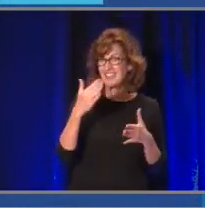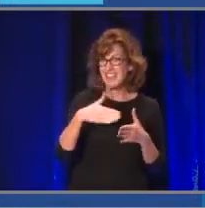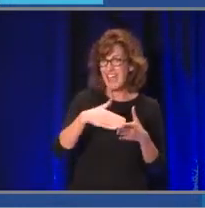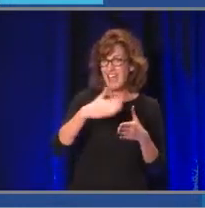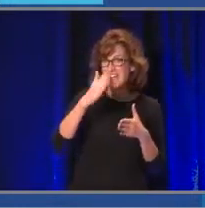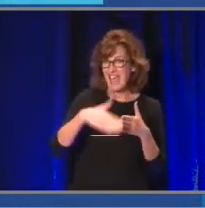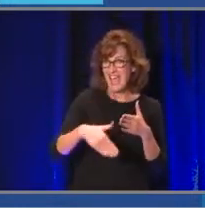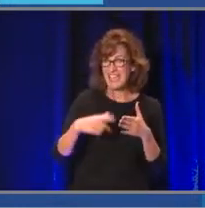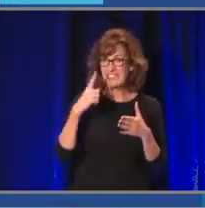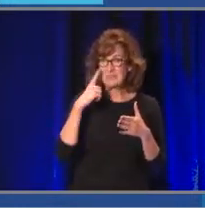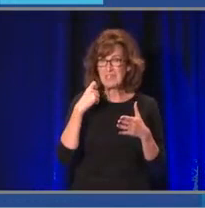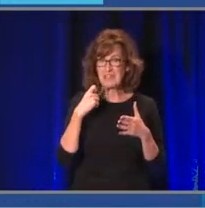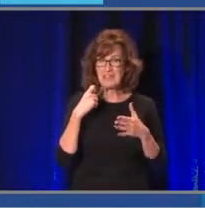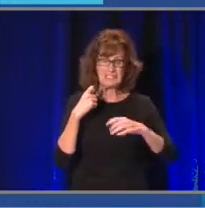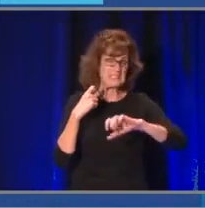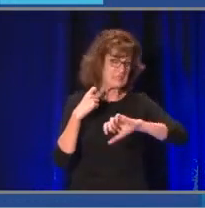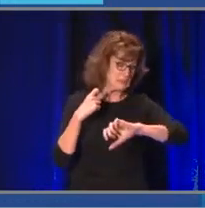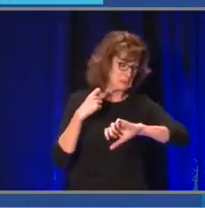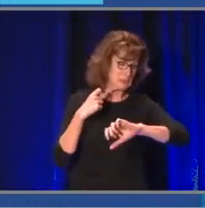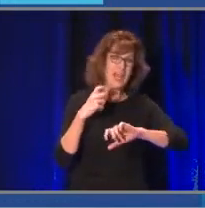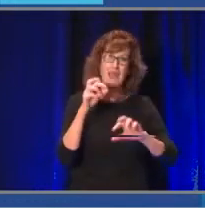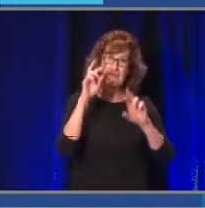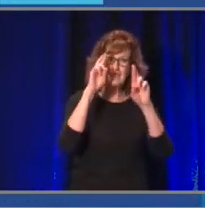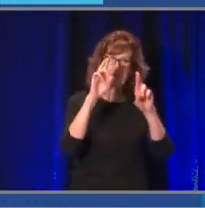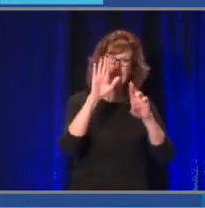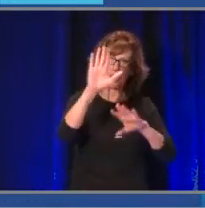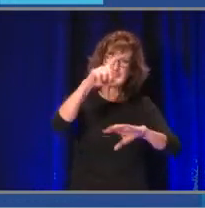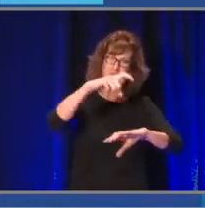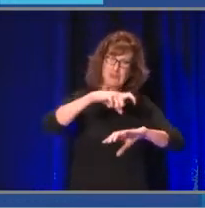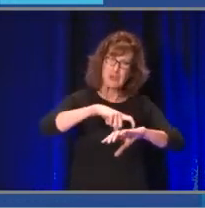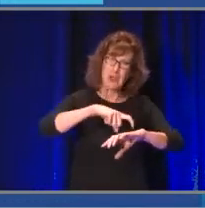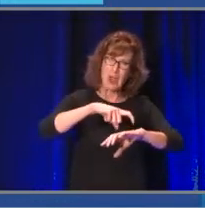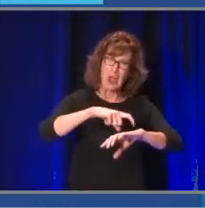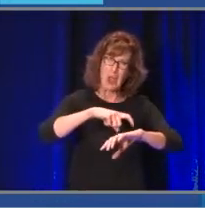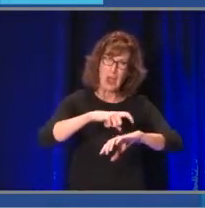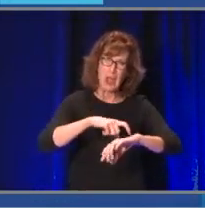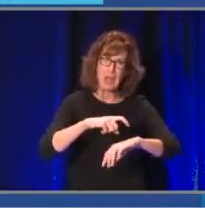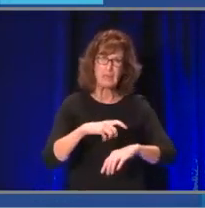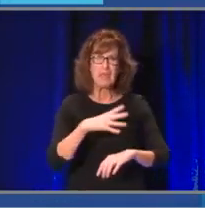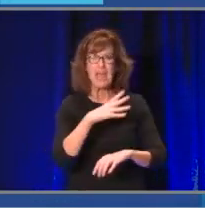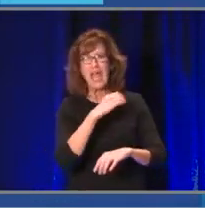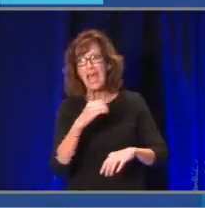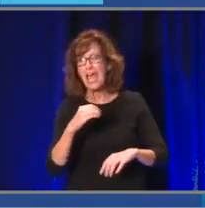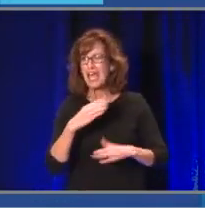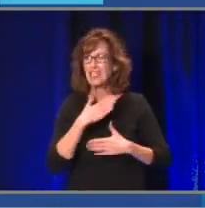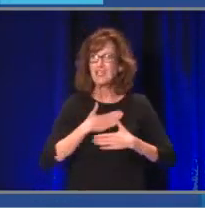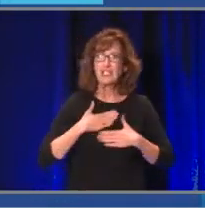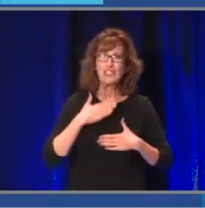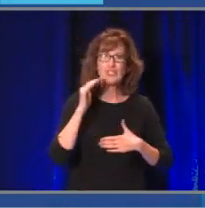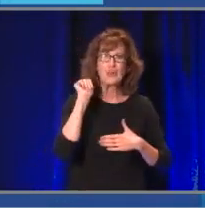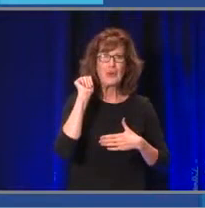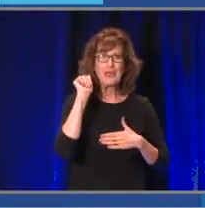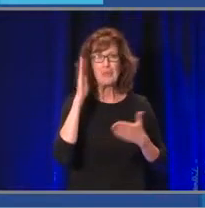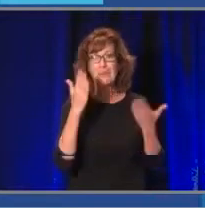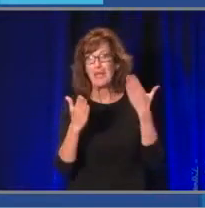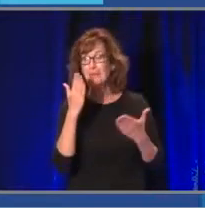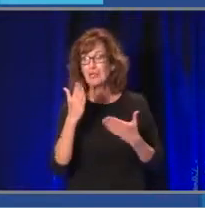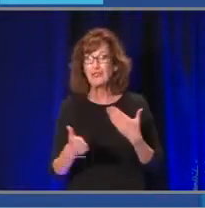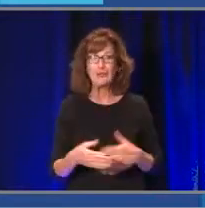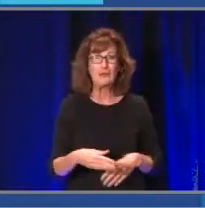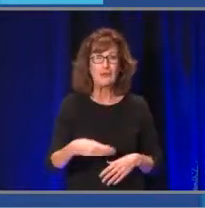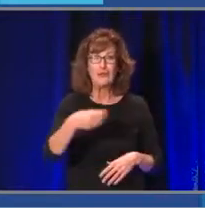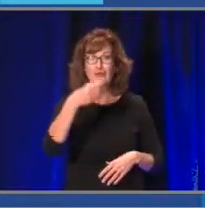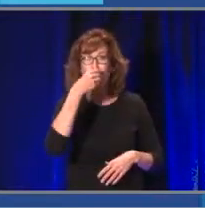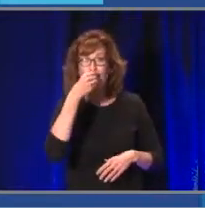that 45-minute mark, and I want to be respectful of everyone's time and give you some time to enjoy your pretzels. And if you have more questions, you can write those